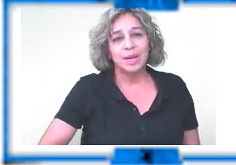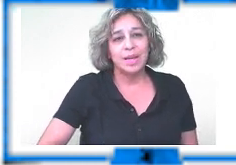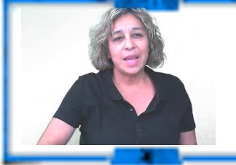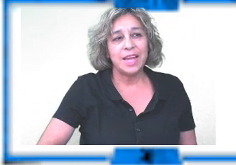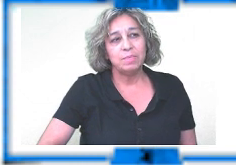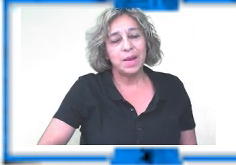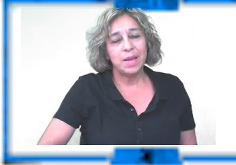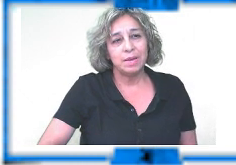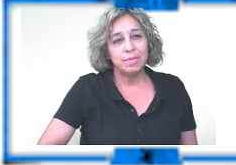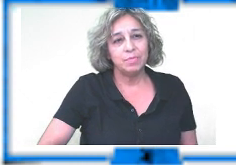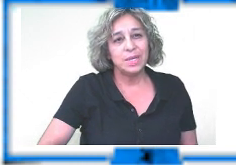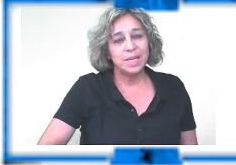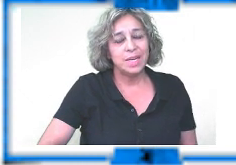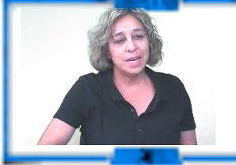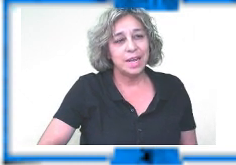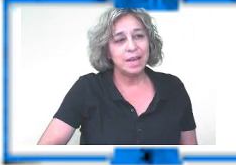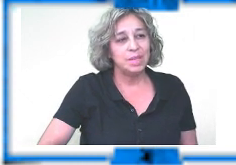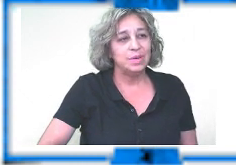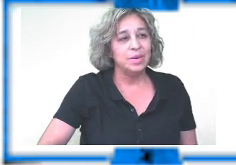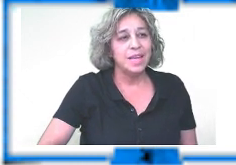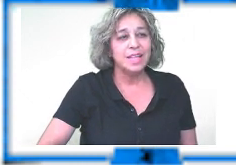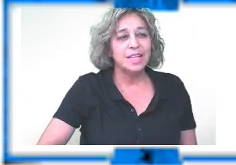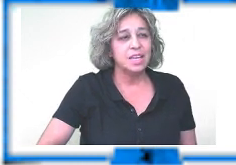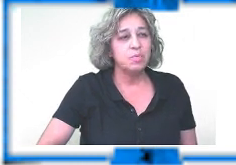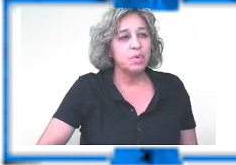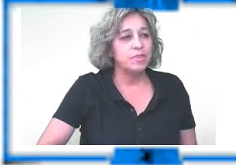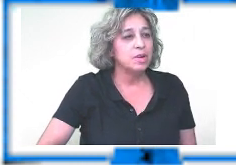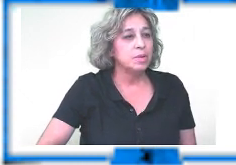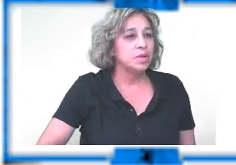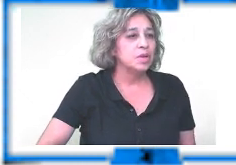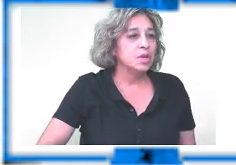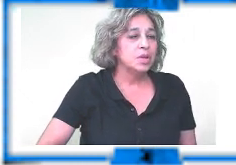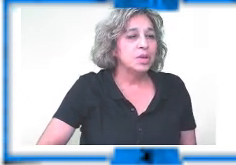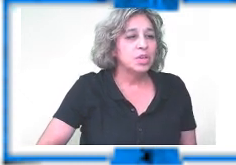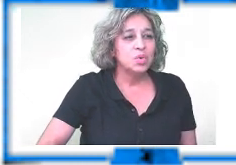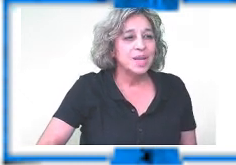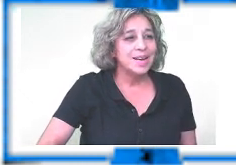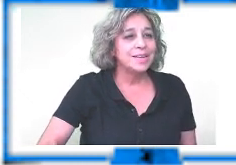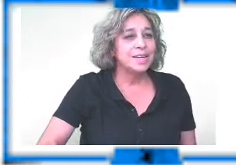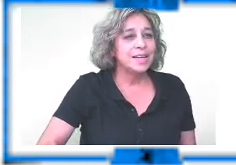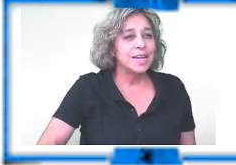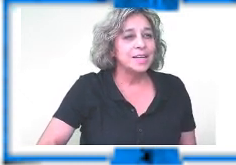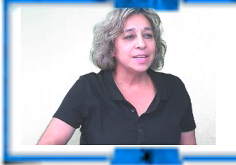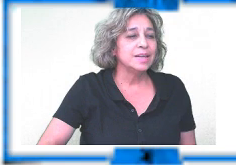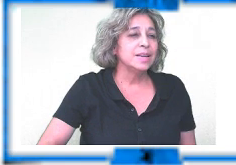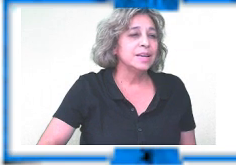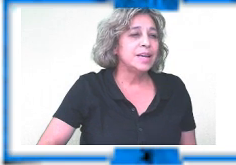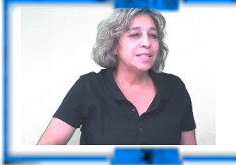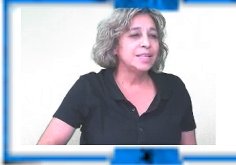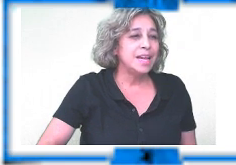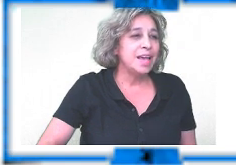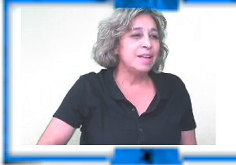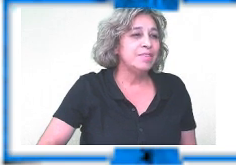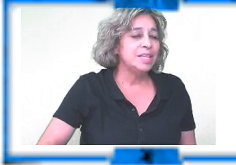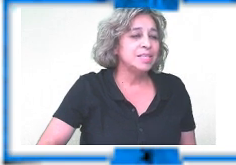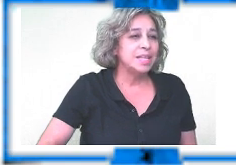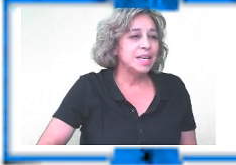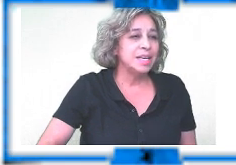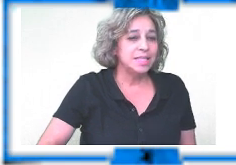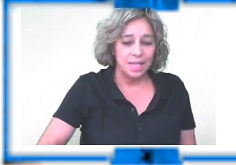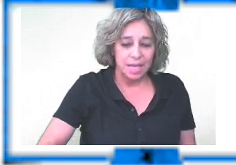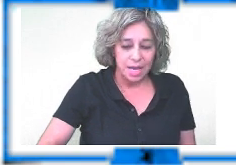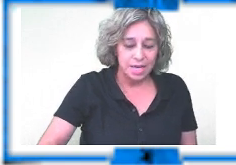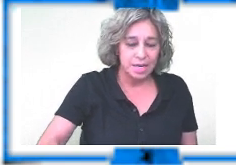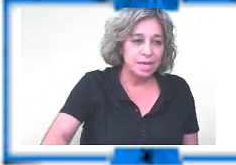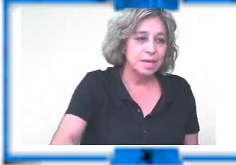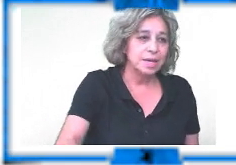being gained by President AMLO. And that's irrefutable. You cannot deny it. It's an evidence that